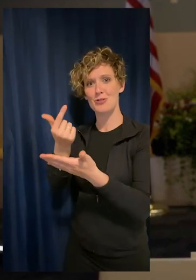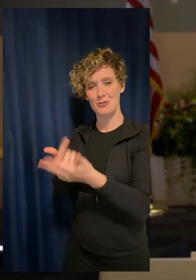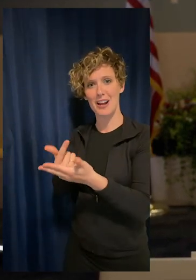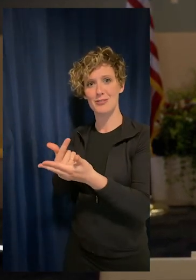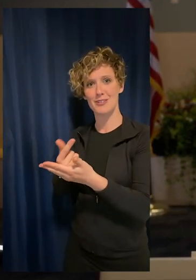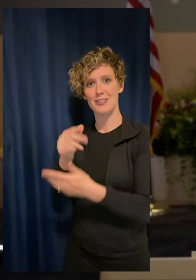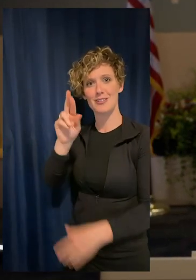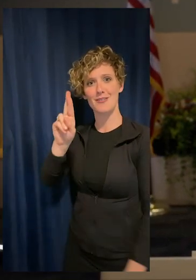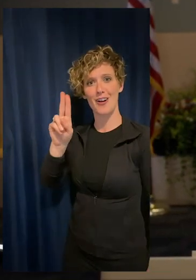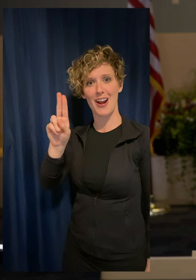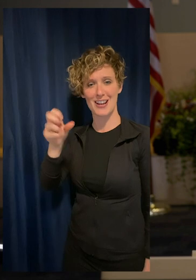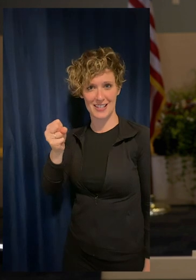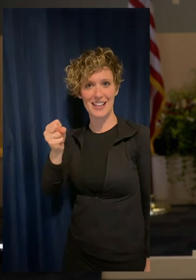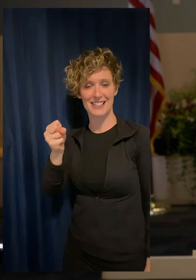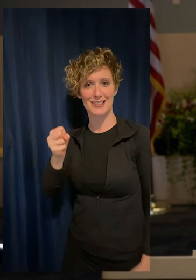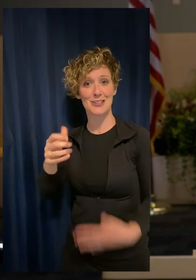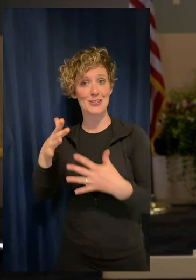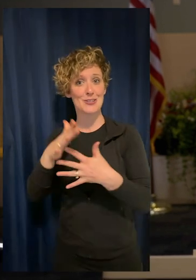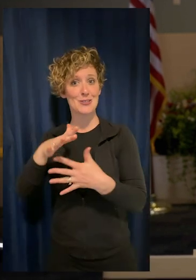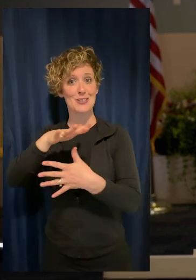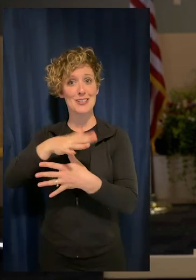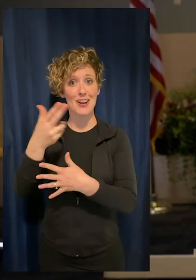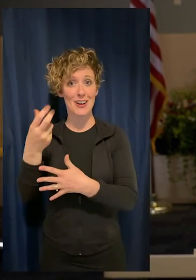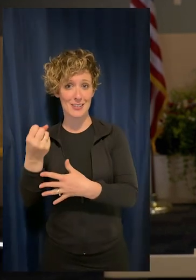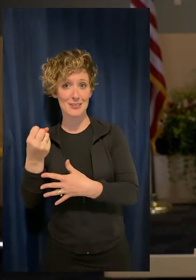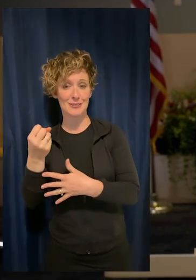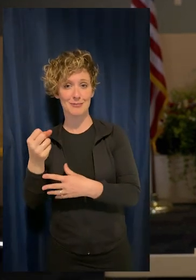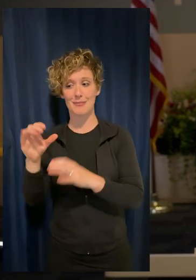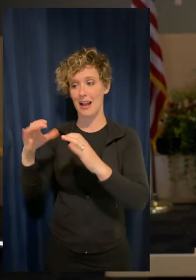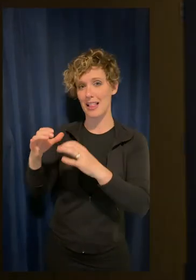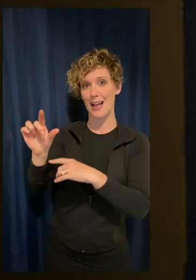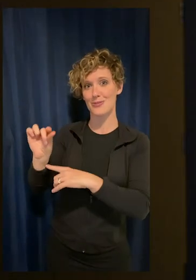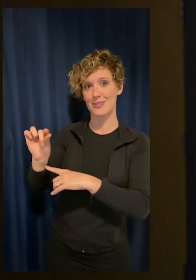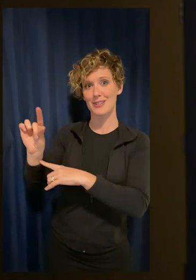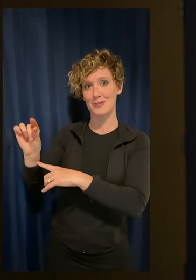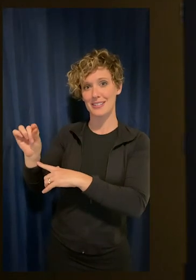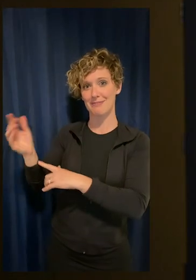Joe Redington Senior, Junior Senior High School, the class of 2020.